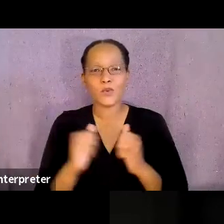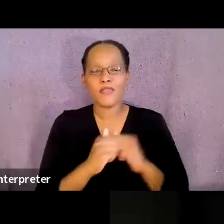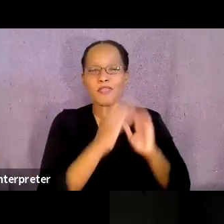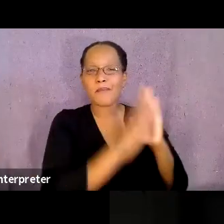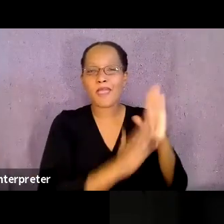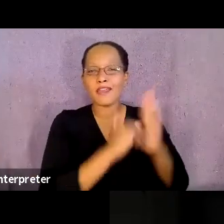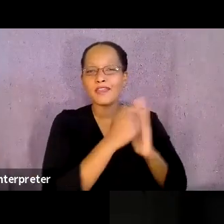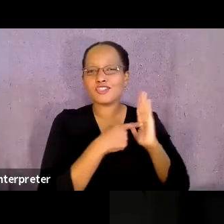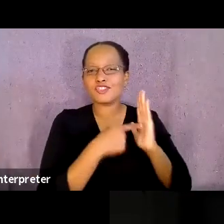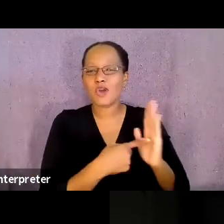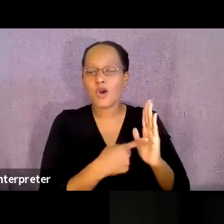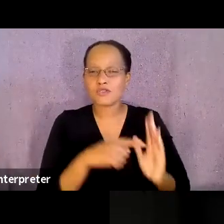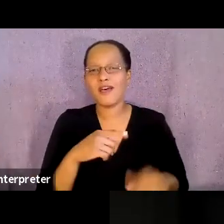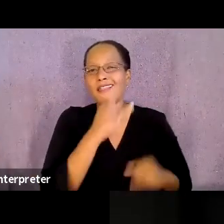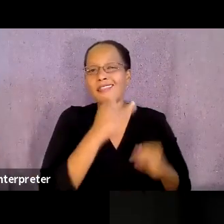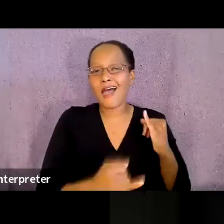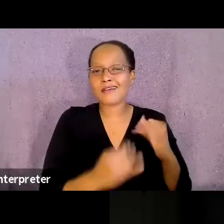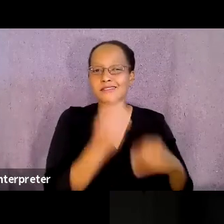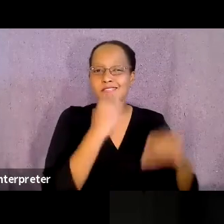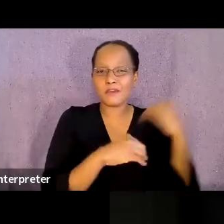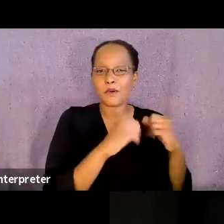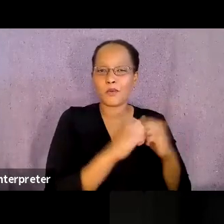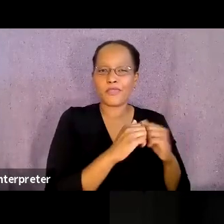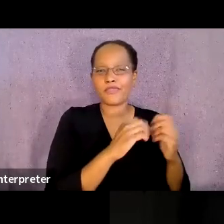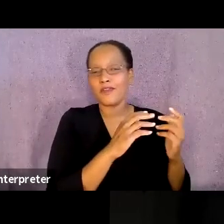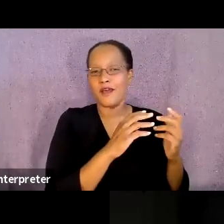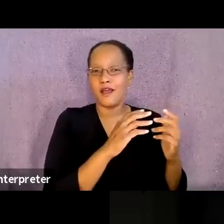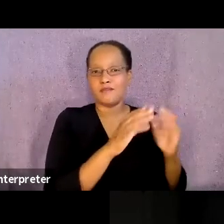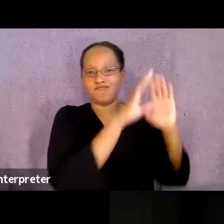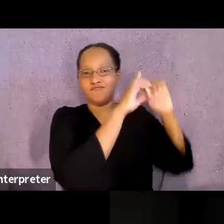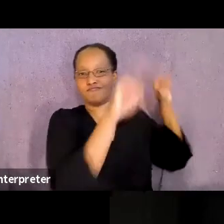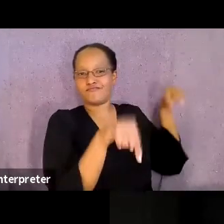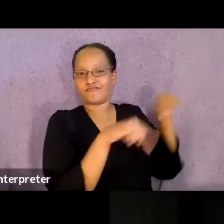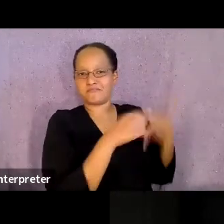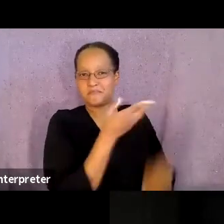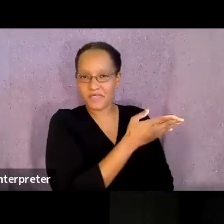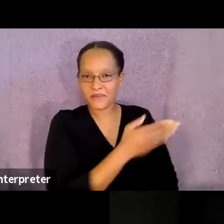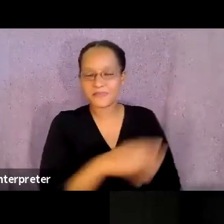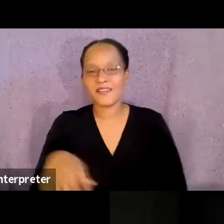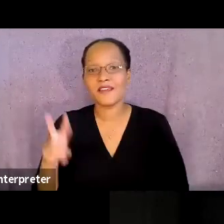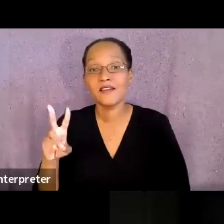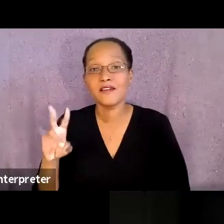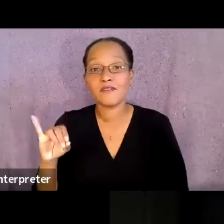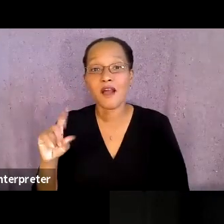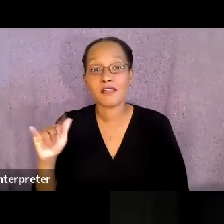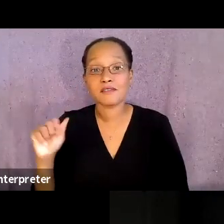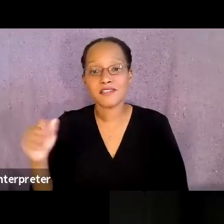me. And really excited to be here. Very excited, Brittany. And